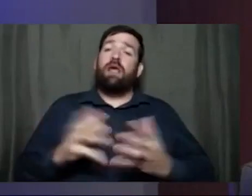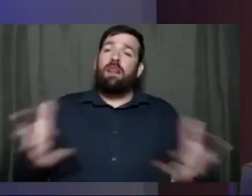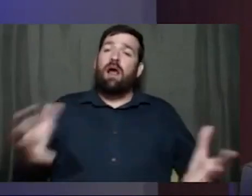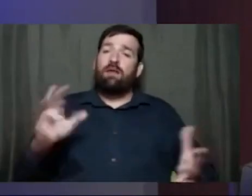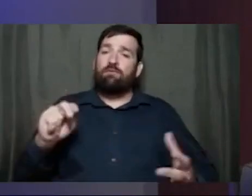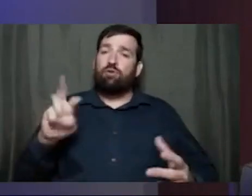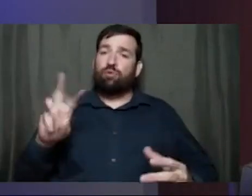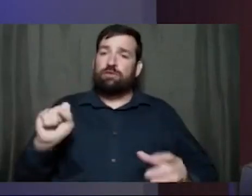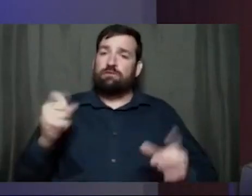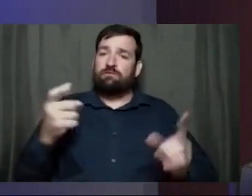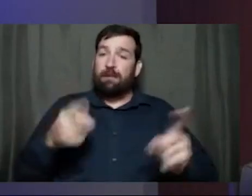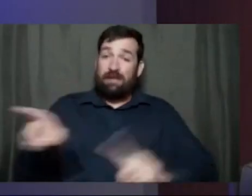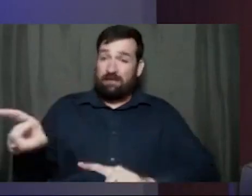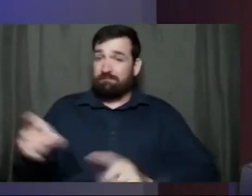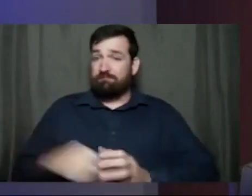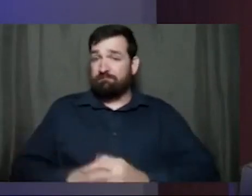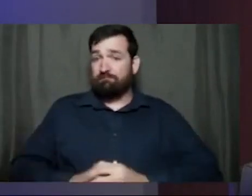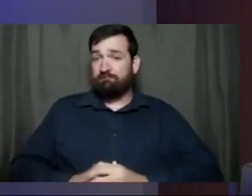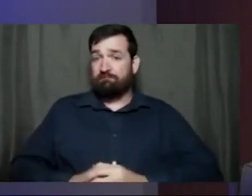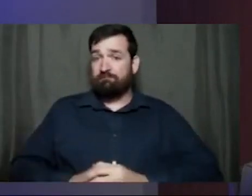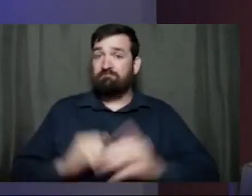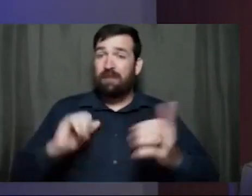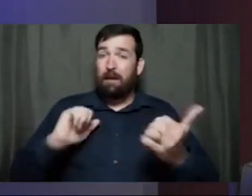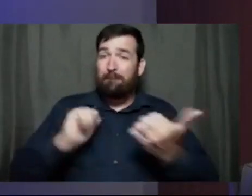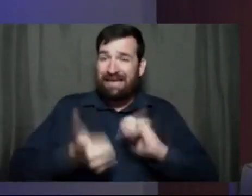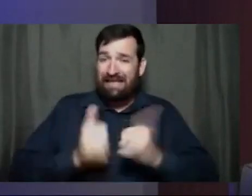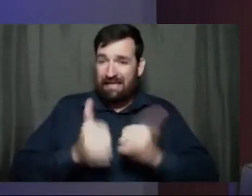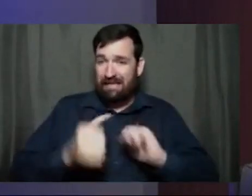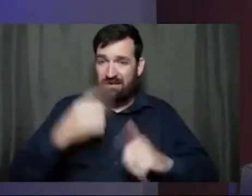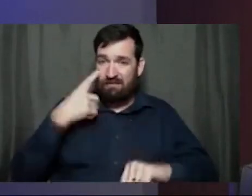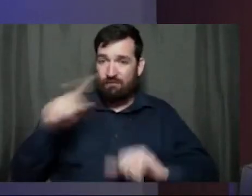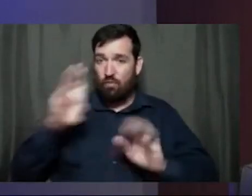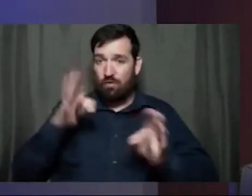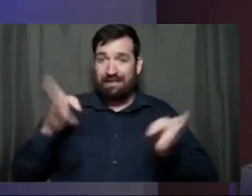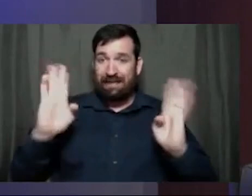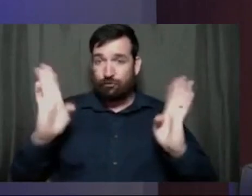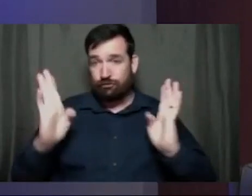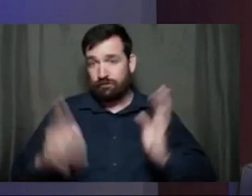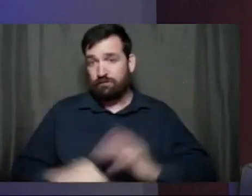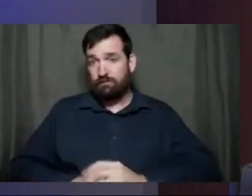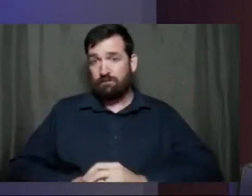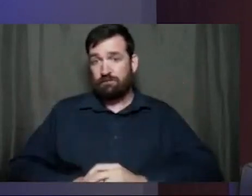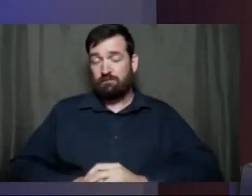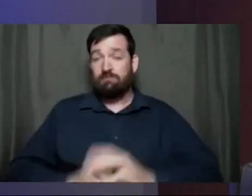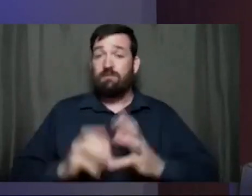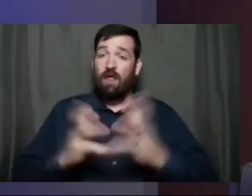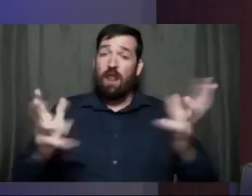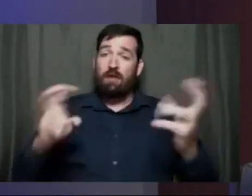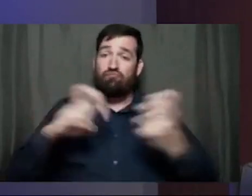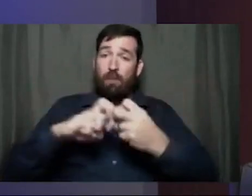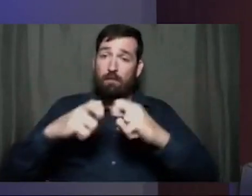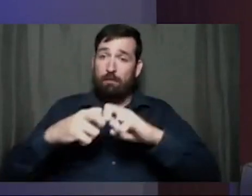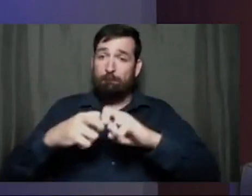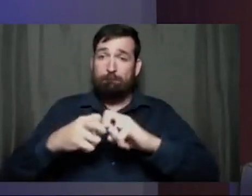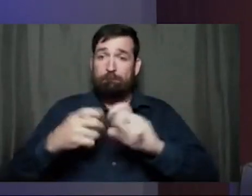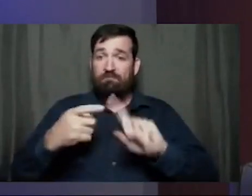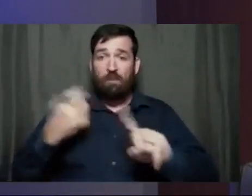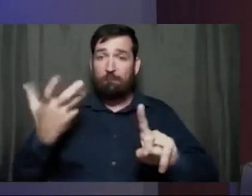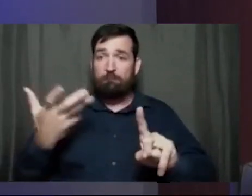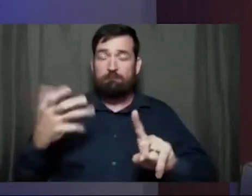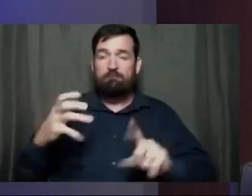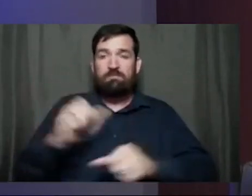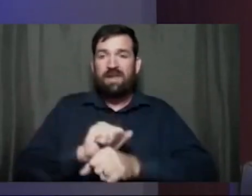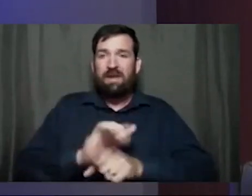and so it's competing for airtime against those sorts of things. But I think that a lot of our problems stem from a pandemic that has not